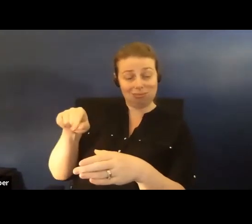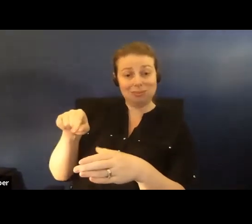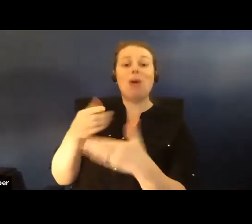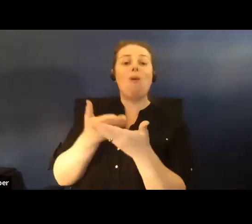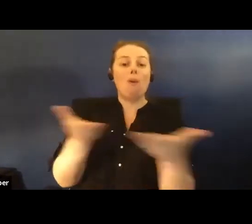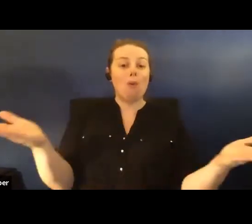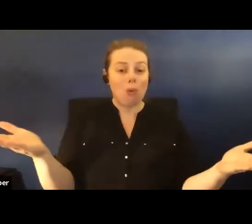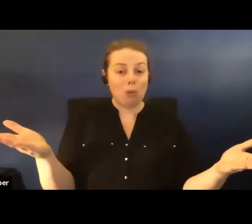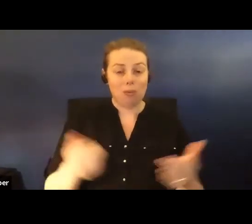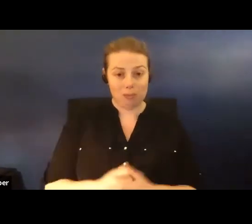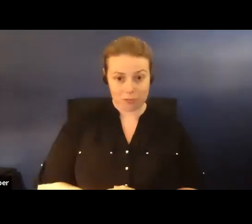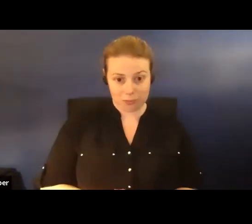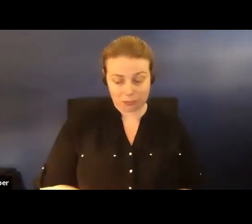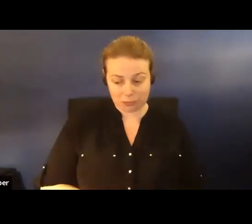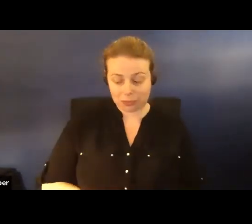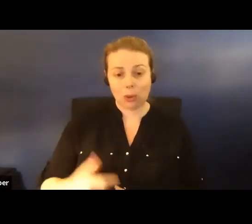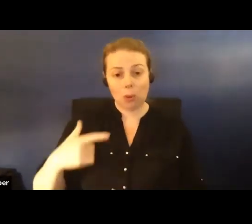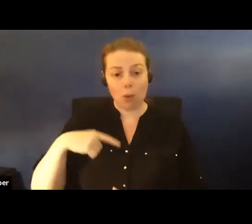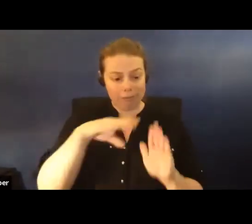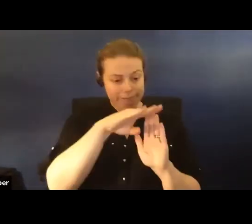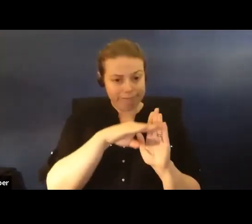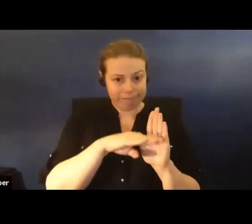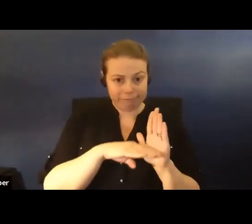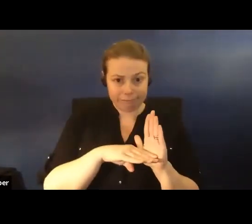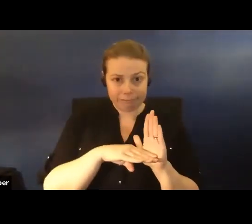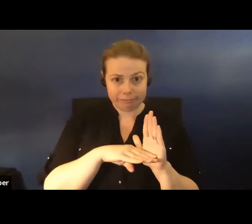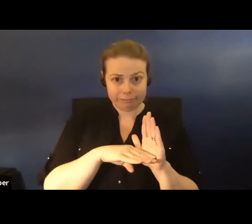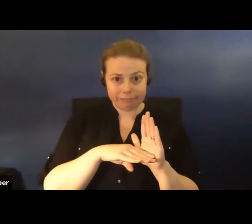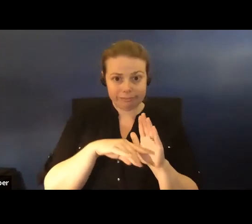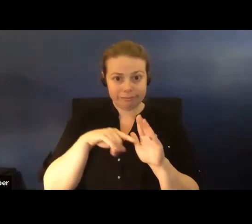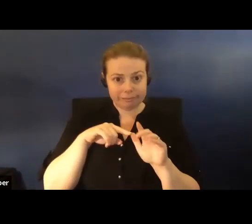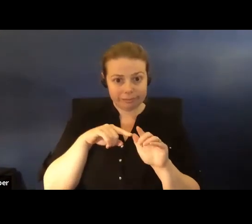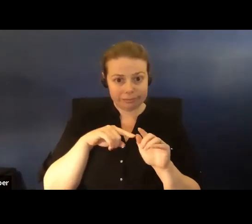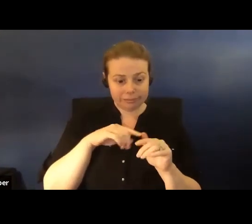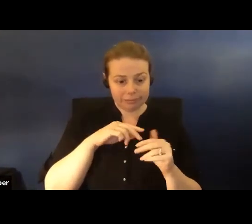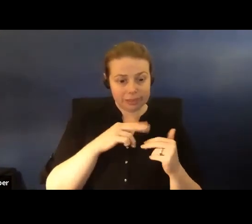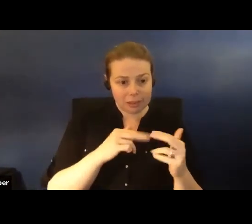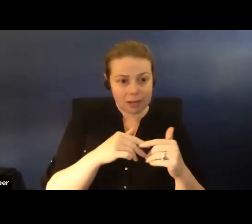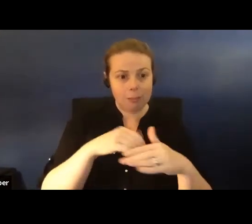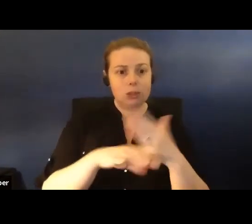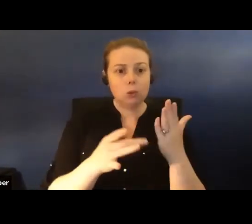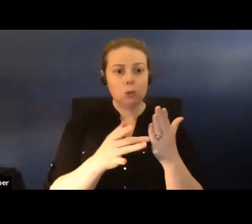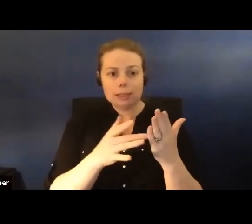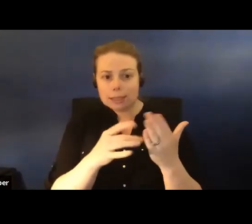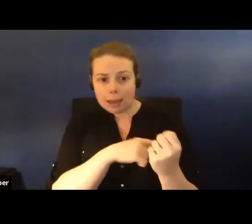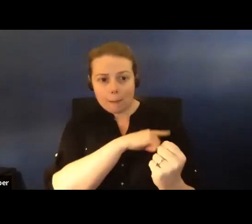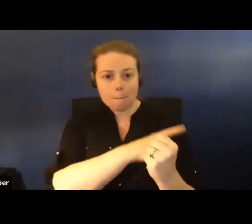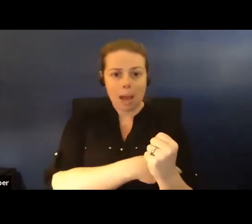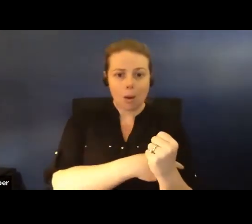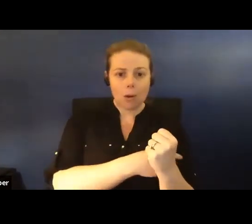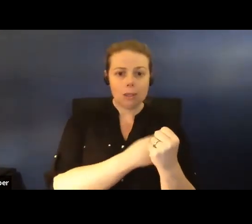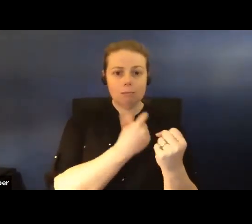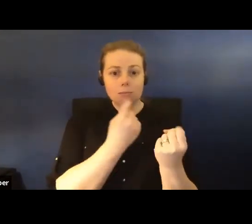because those principles tend to lead to tech-powered products and services that are more